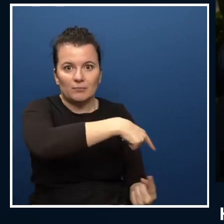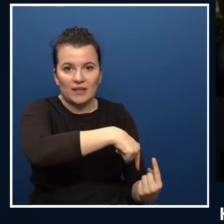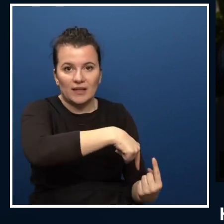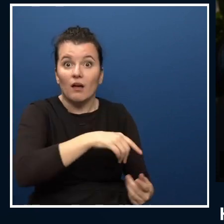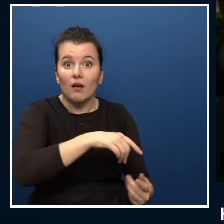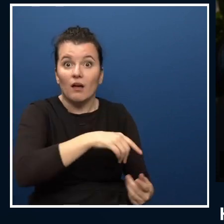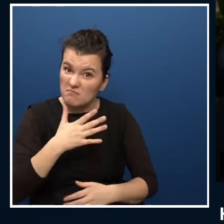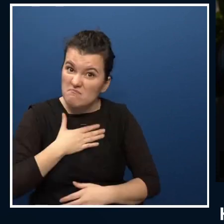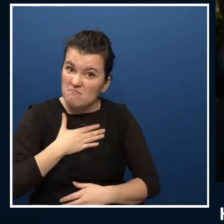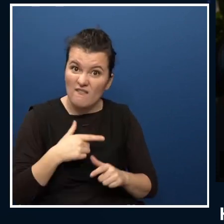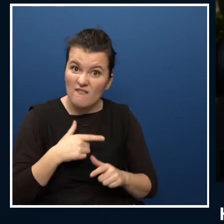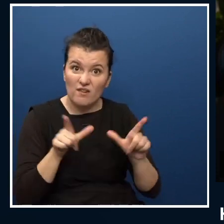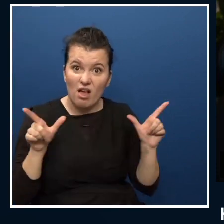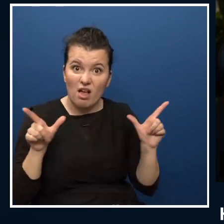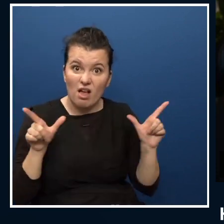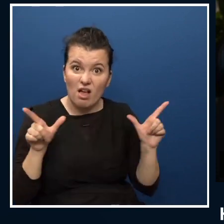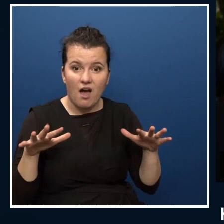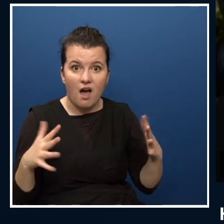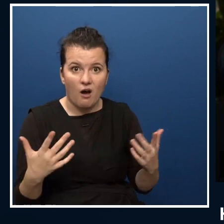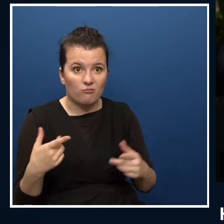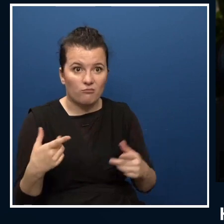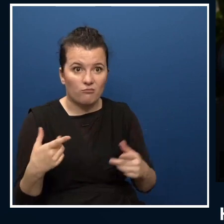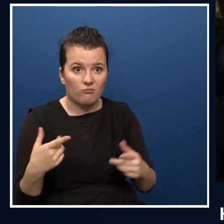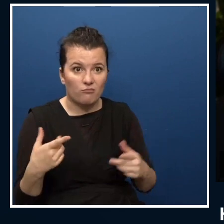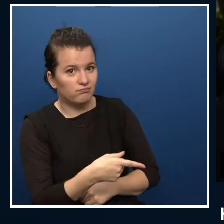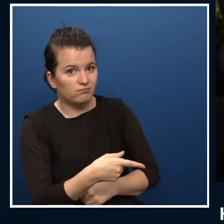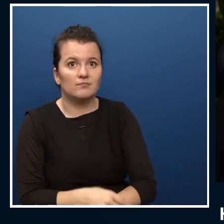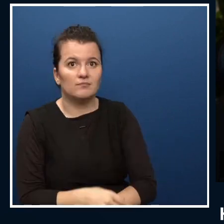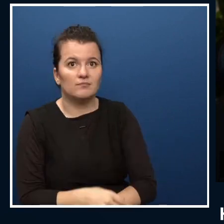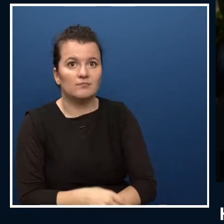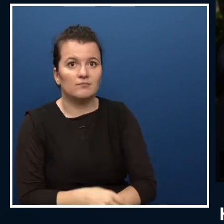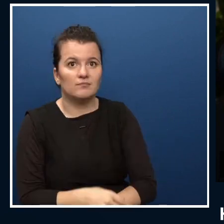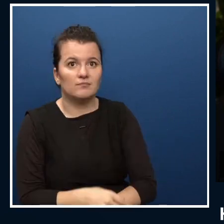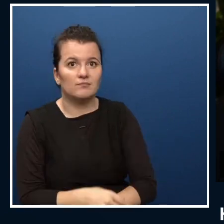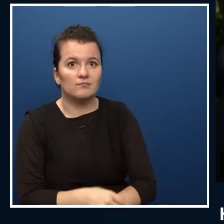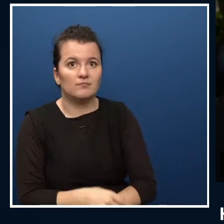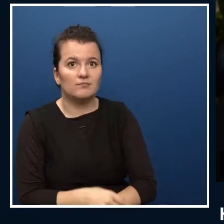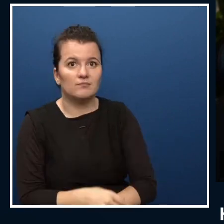on your phone, maybe hit refresh. And if you were in the same